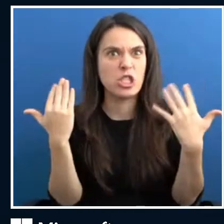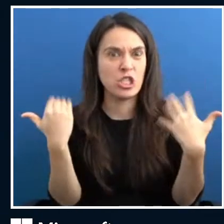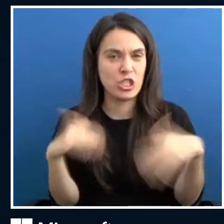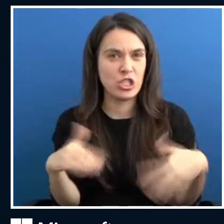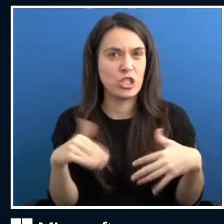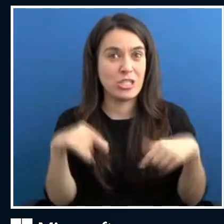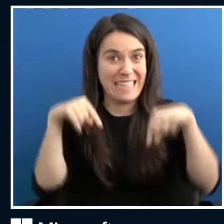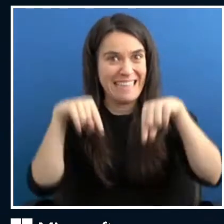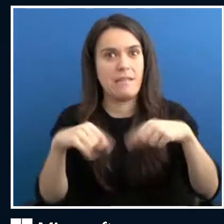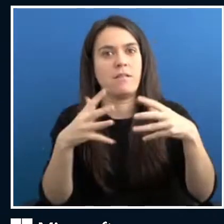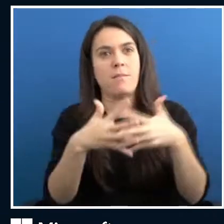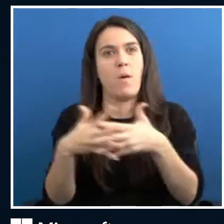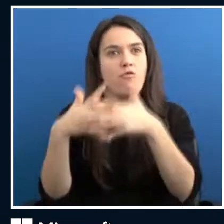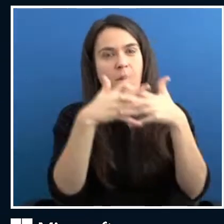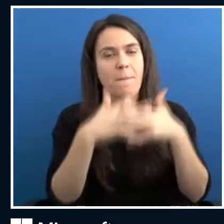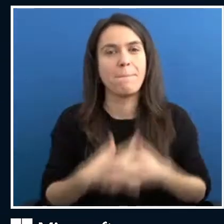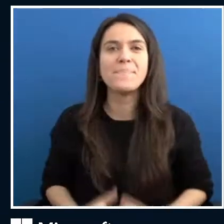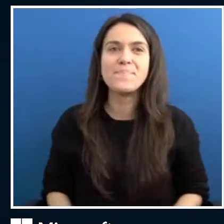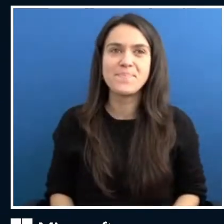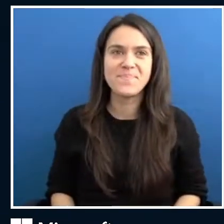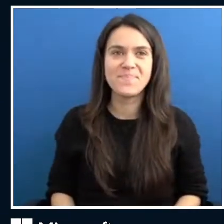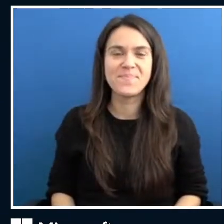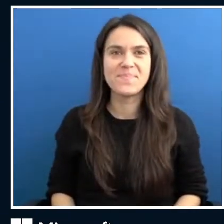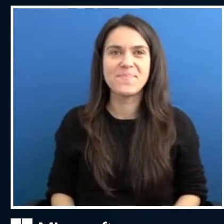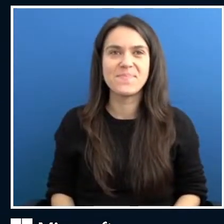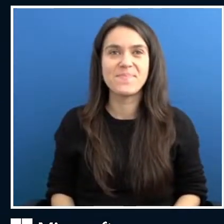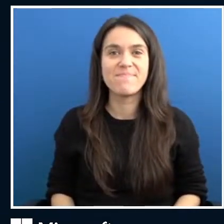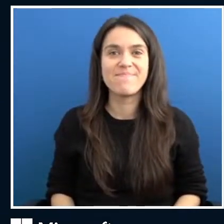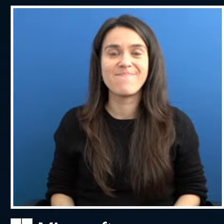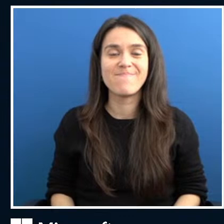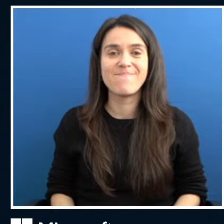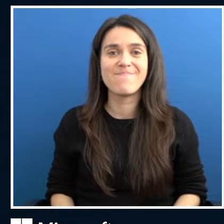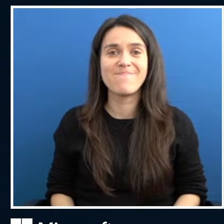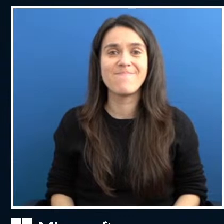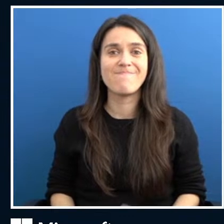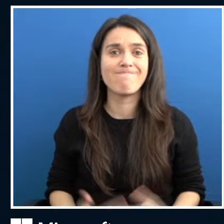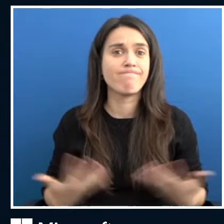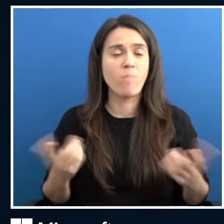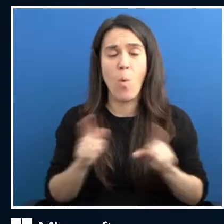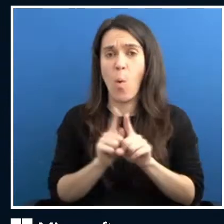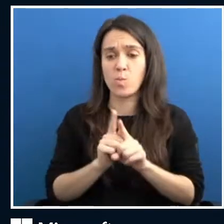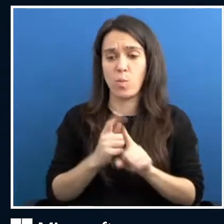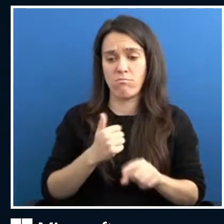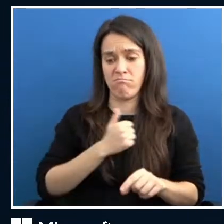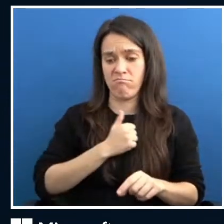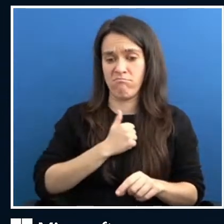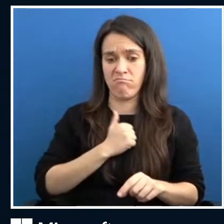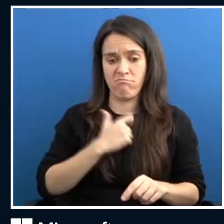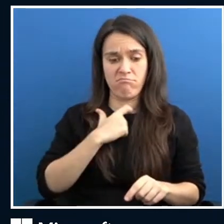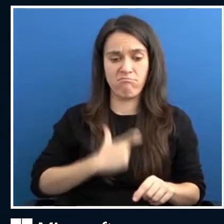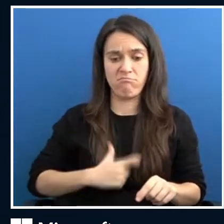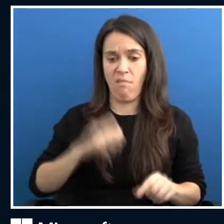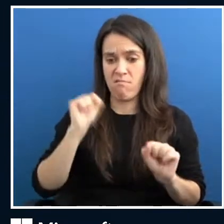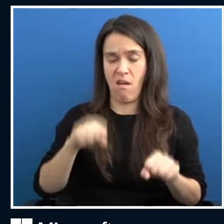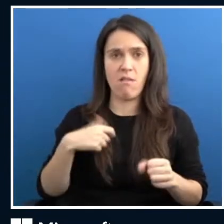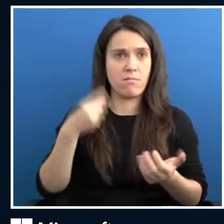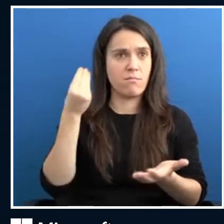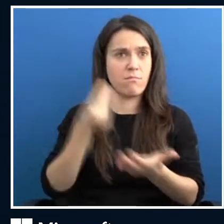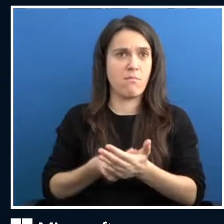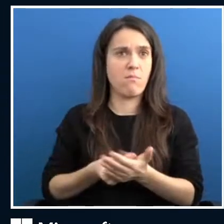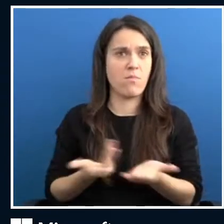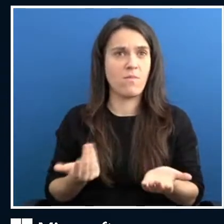country. What's available for private citizens to buy? There's a Ring mailbox